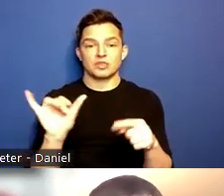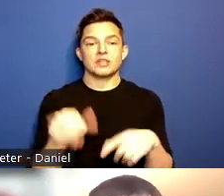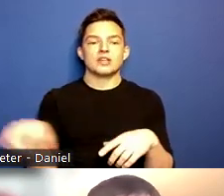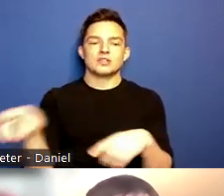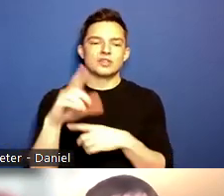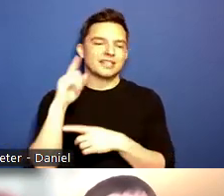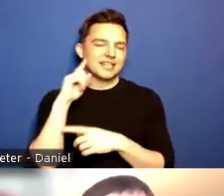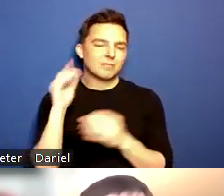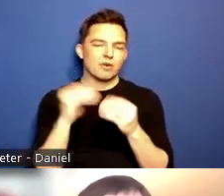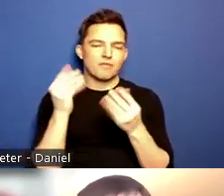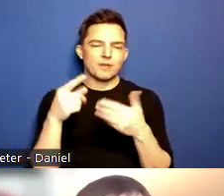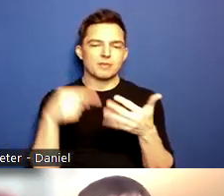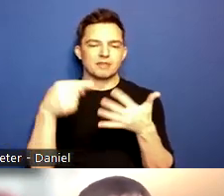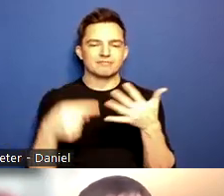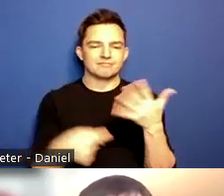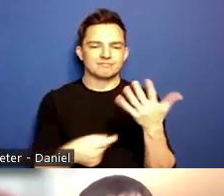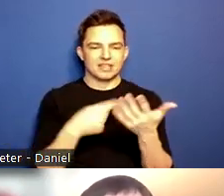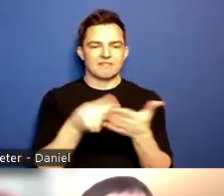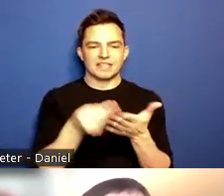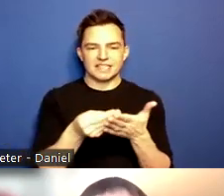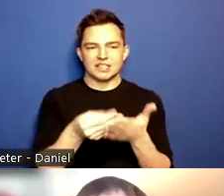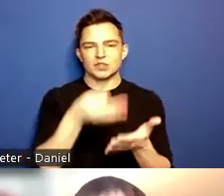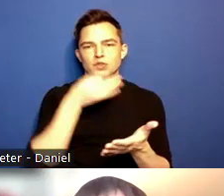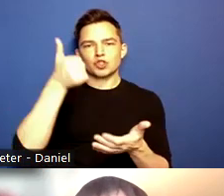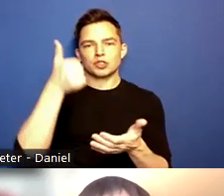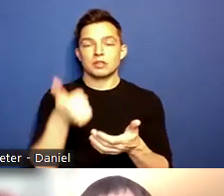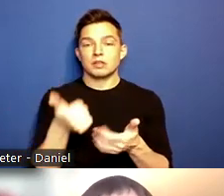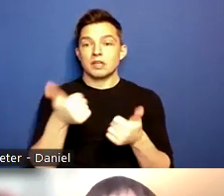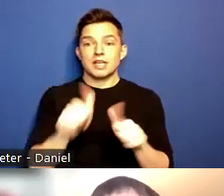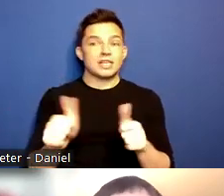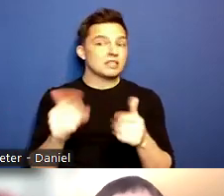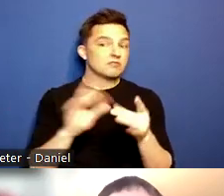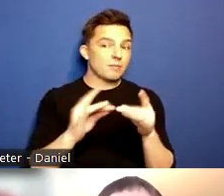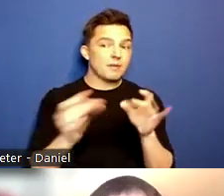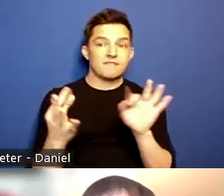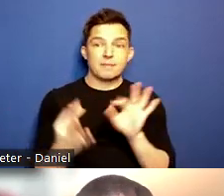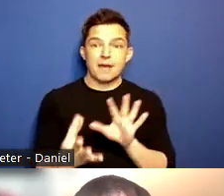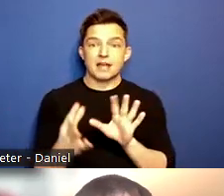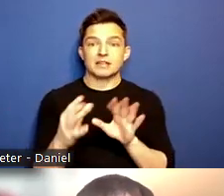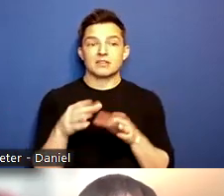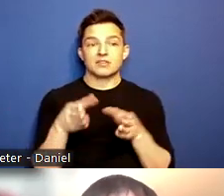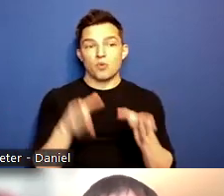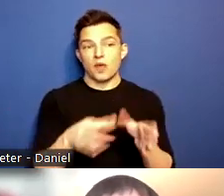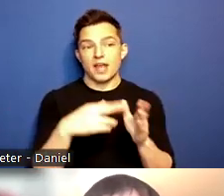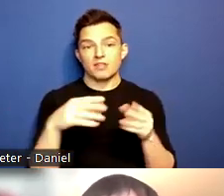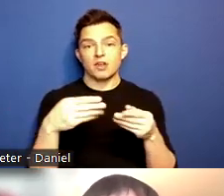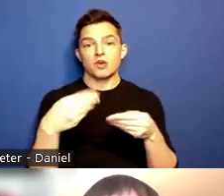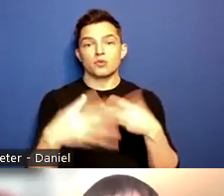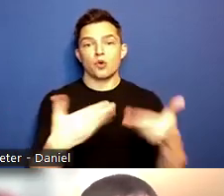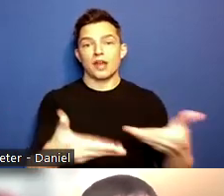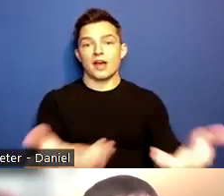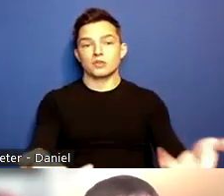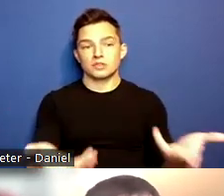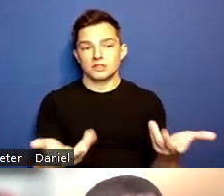sooner. I welcome any of your feedback about timeline or the way that the rollout and communication